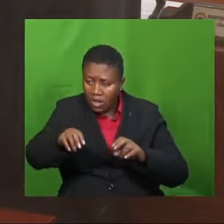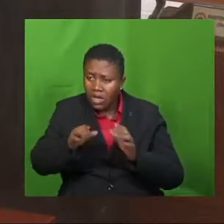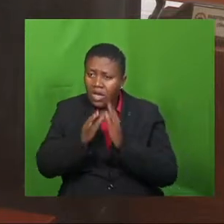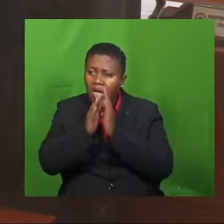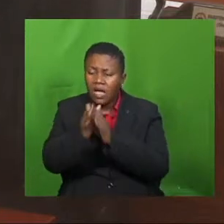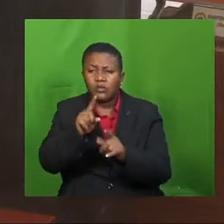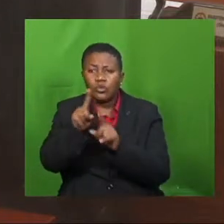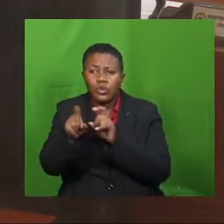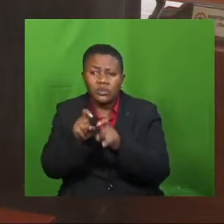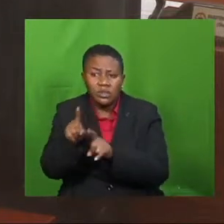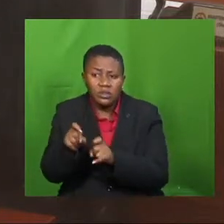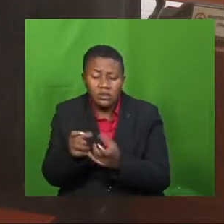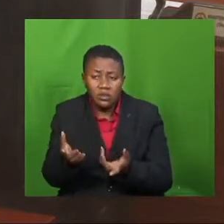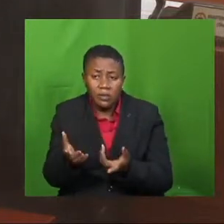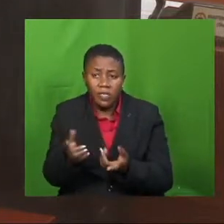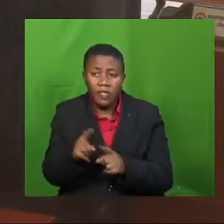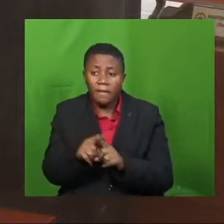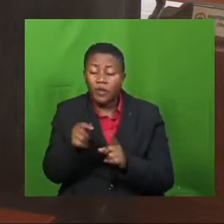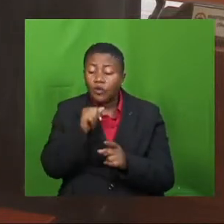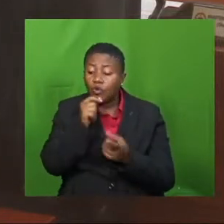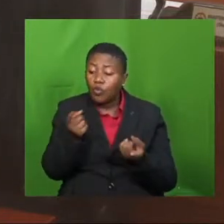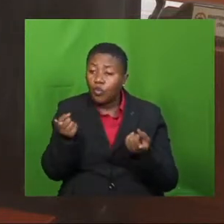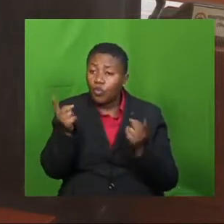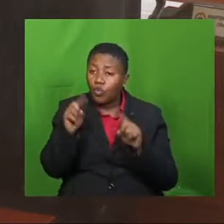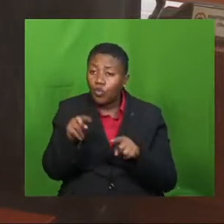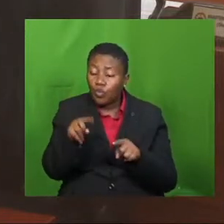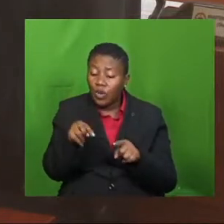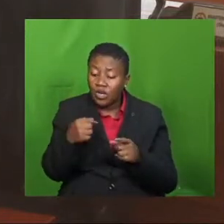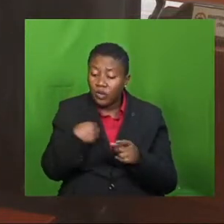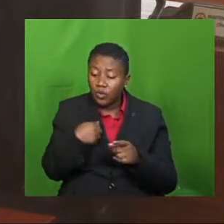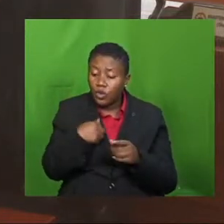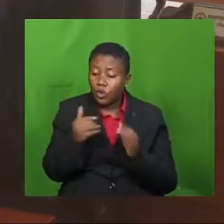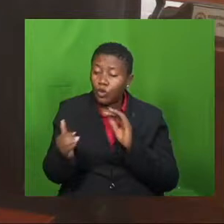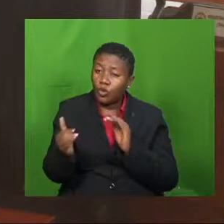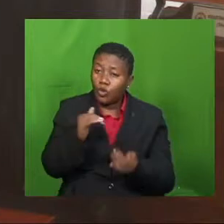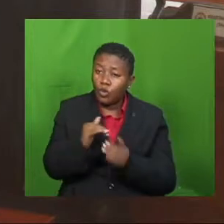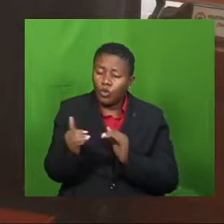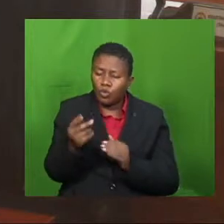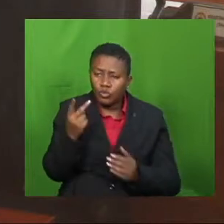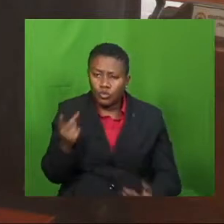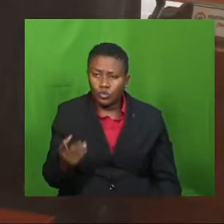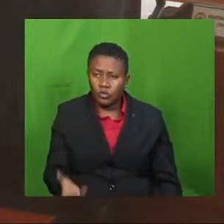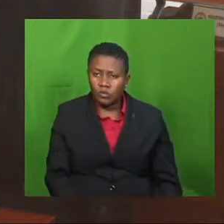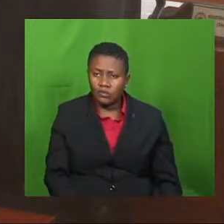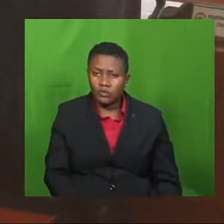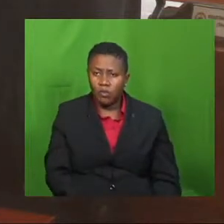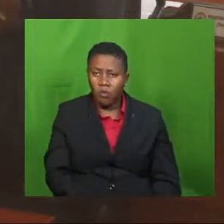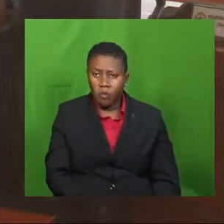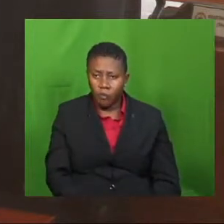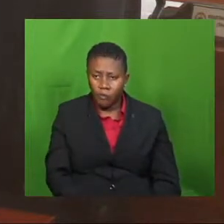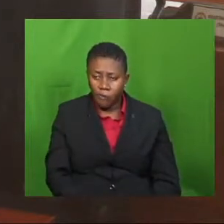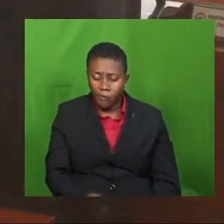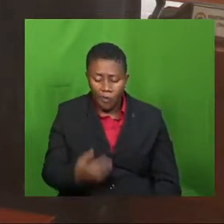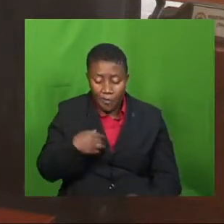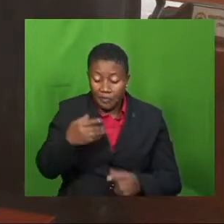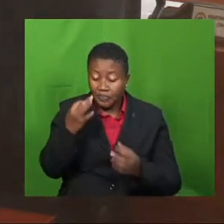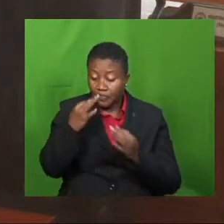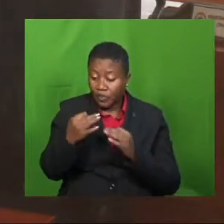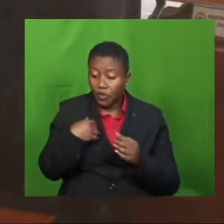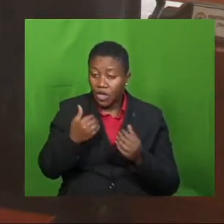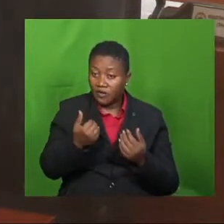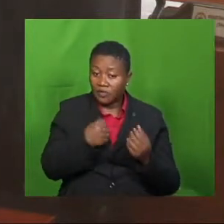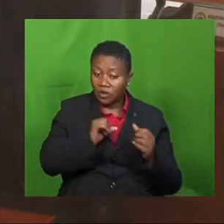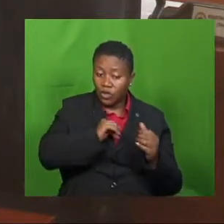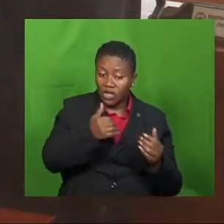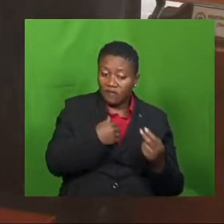that. Not until we're able to synchronize the two, what we do here and what they bring to us. We'll not approve of whatever contract